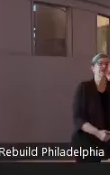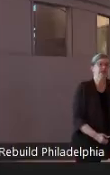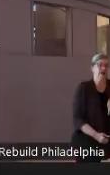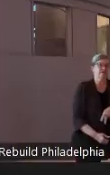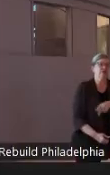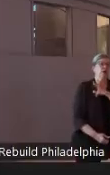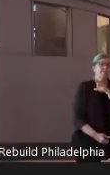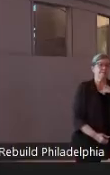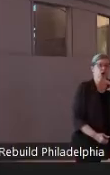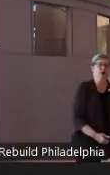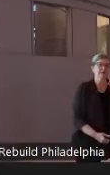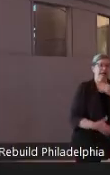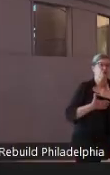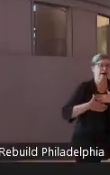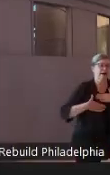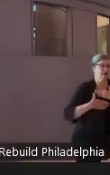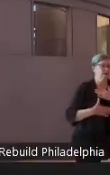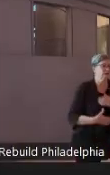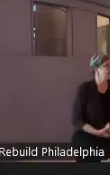Rec.